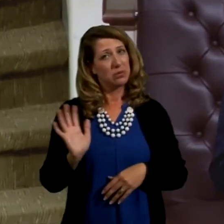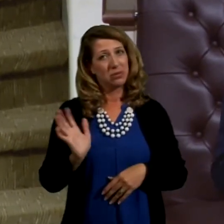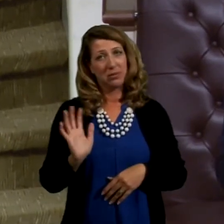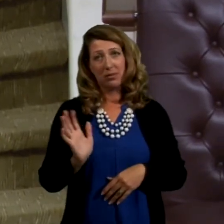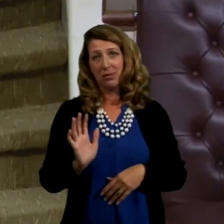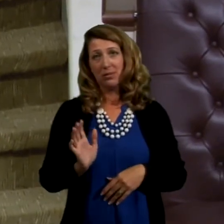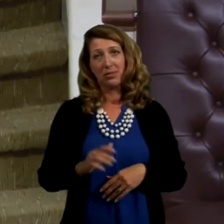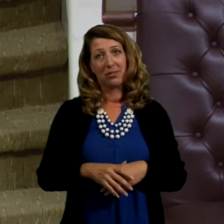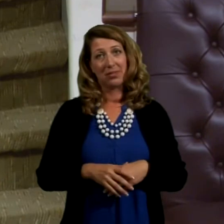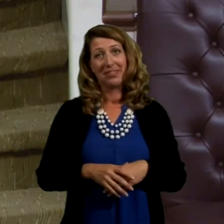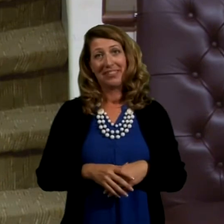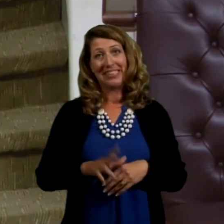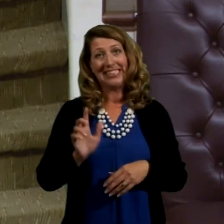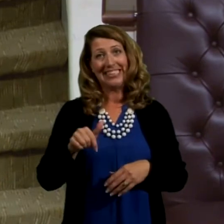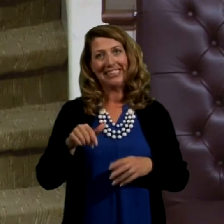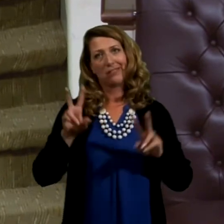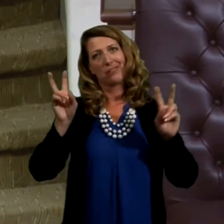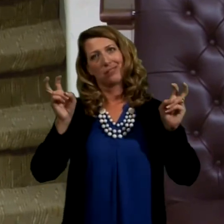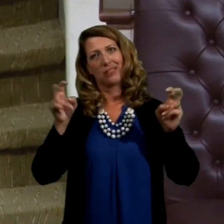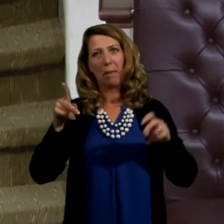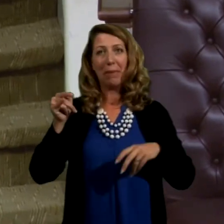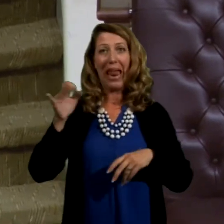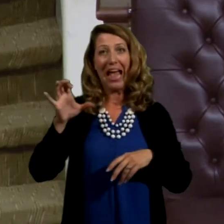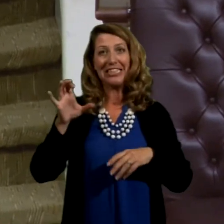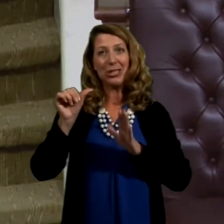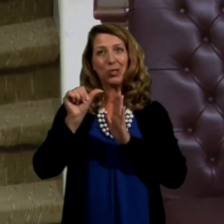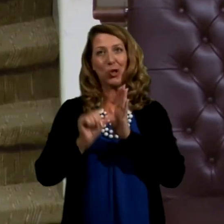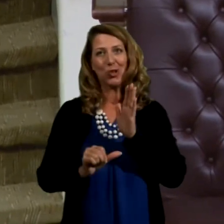plastic surgery and cut it up.